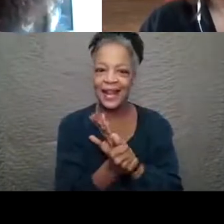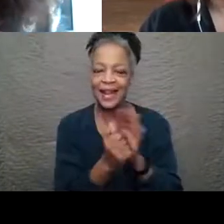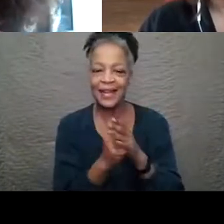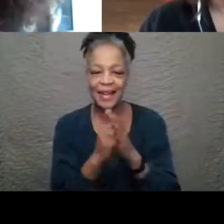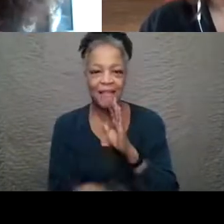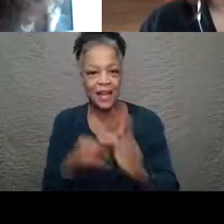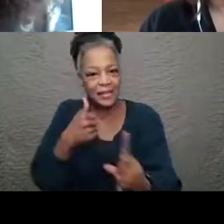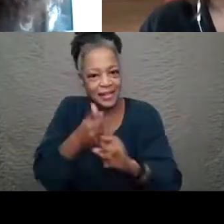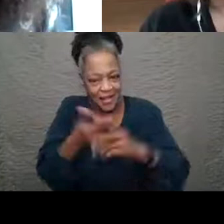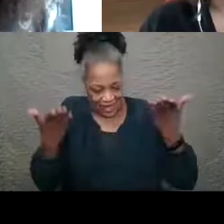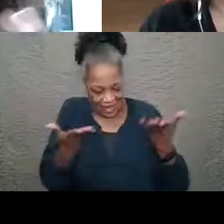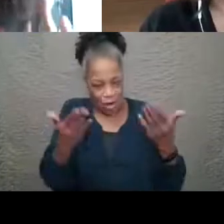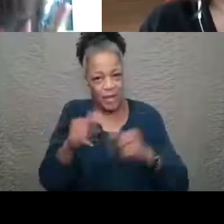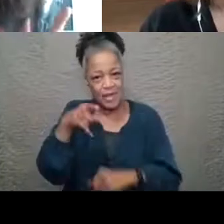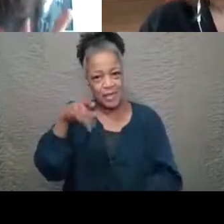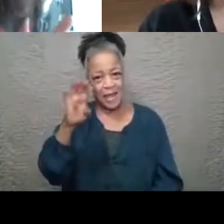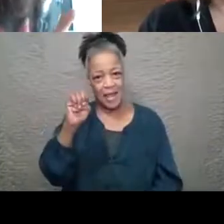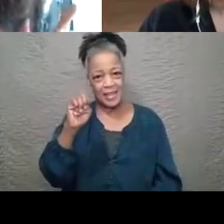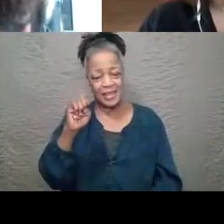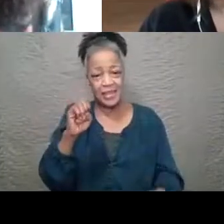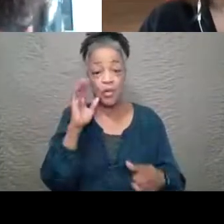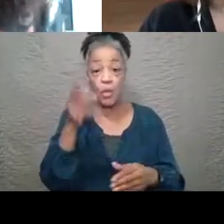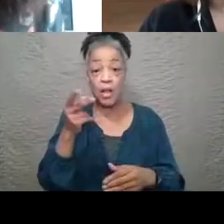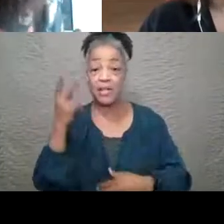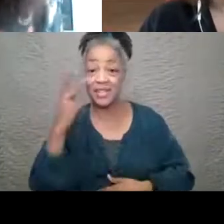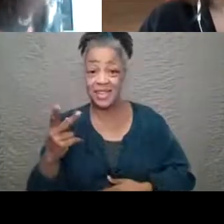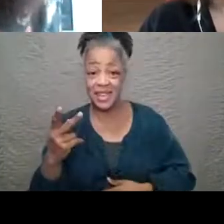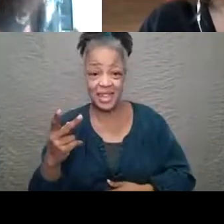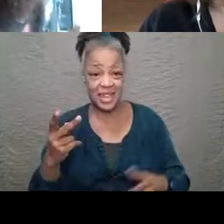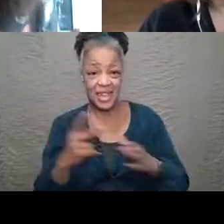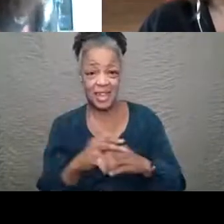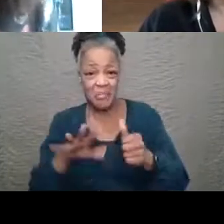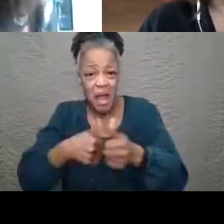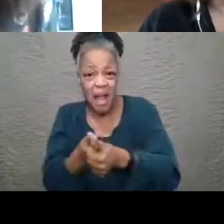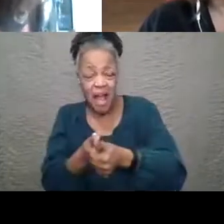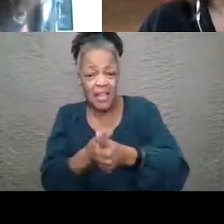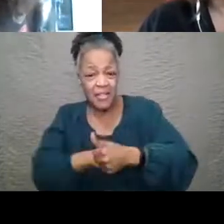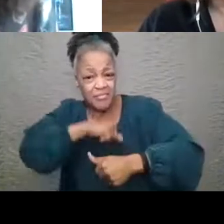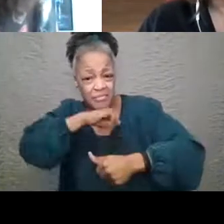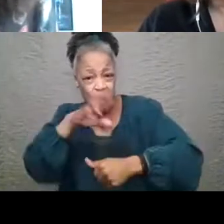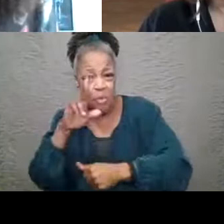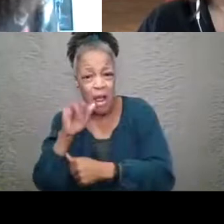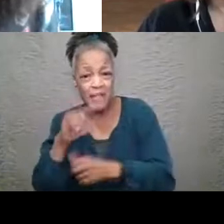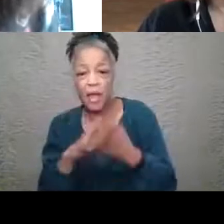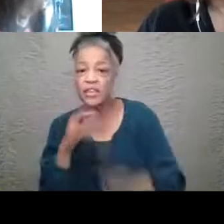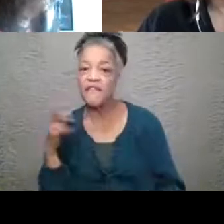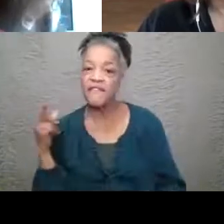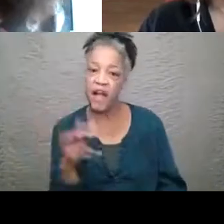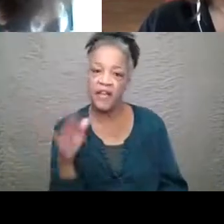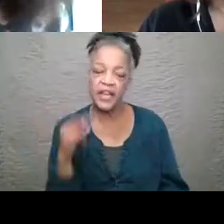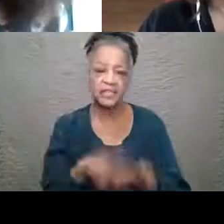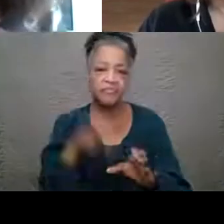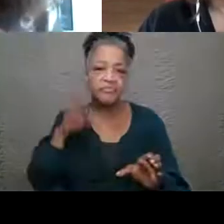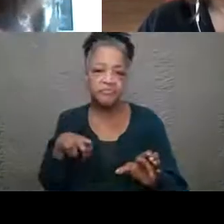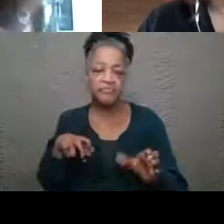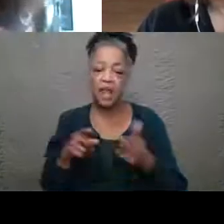itself in these spaces is going to see the rot, and they're going to say, fuck this, we're out. And they're going to